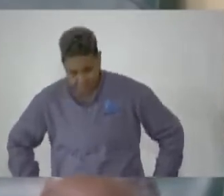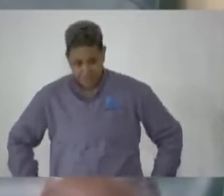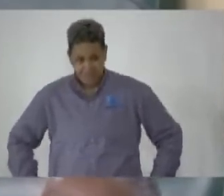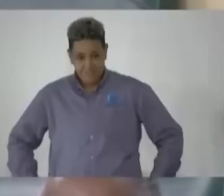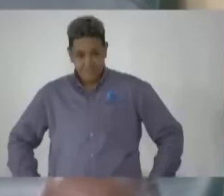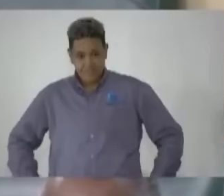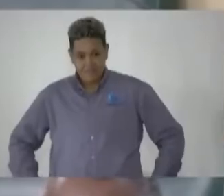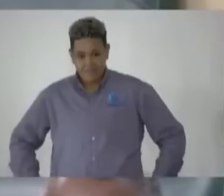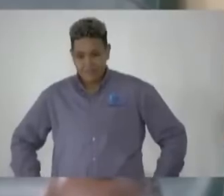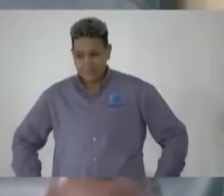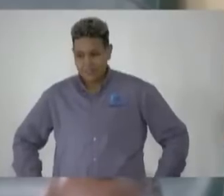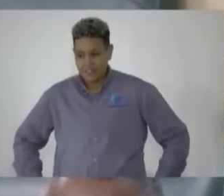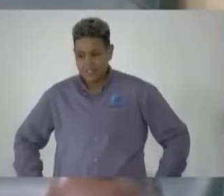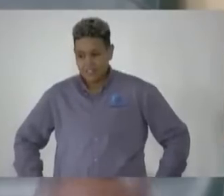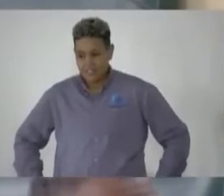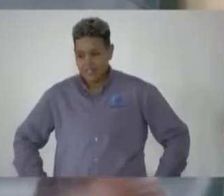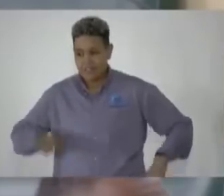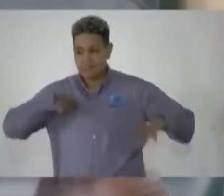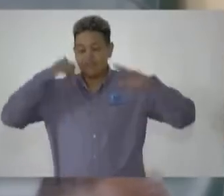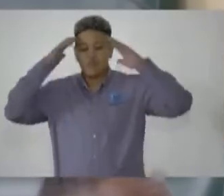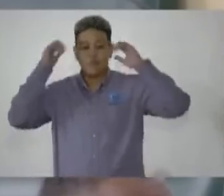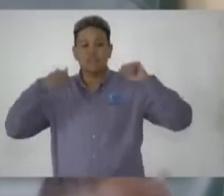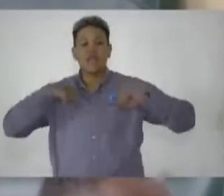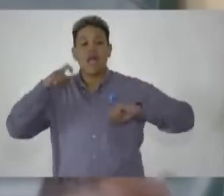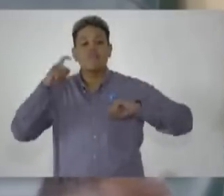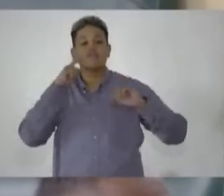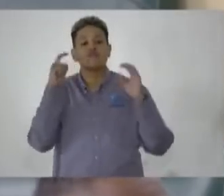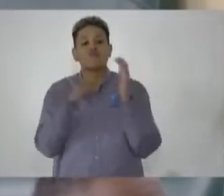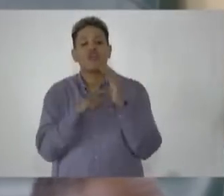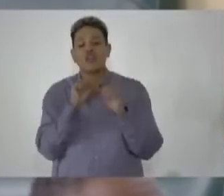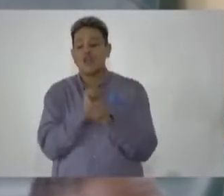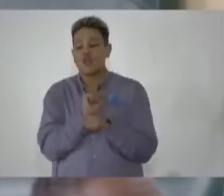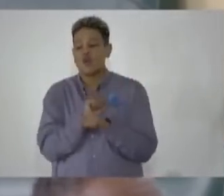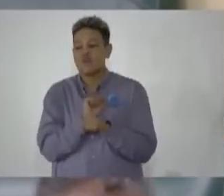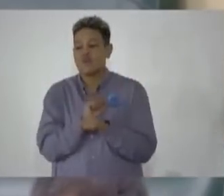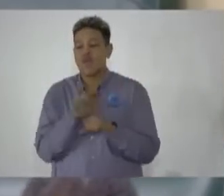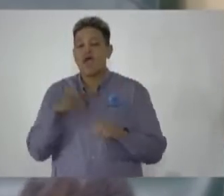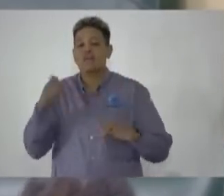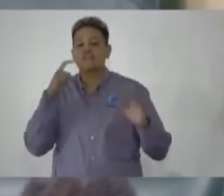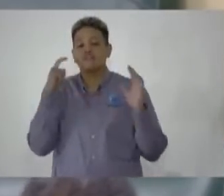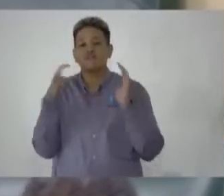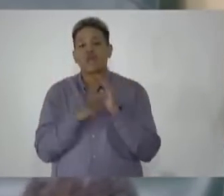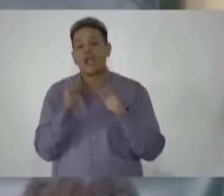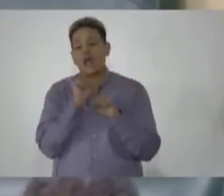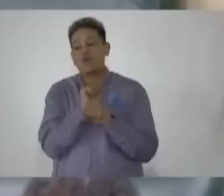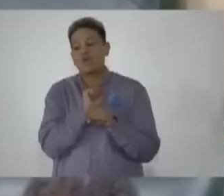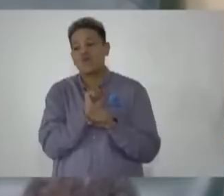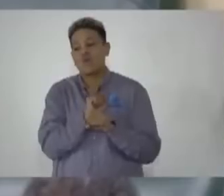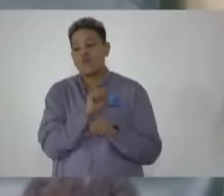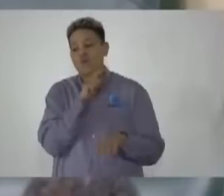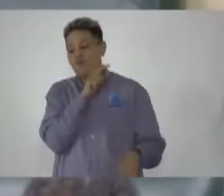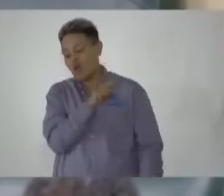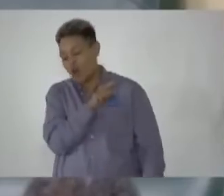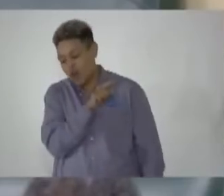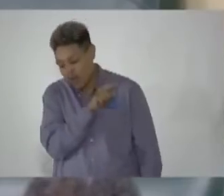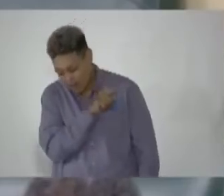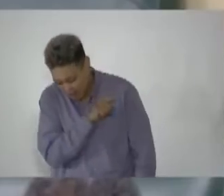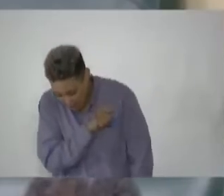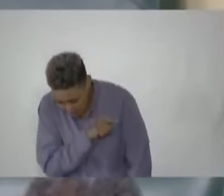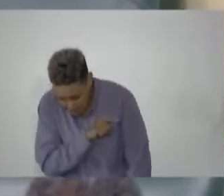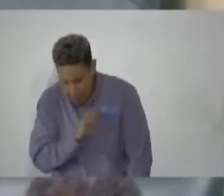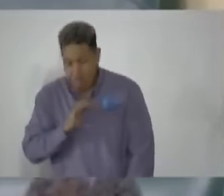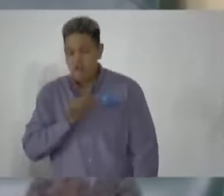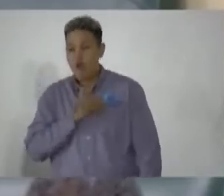Mr. President, I have to recognize the work. I have to recognize the work of